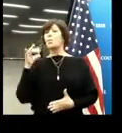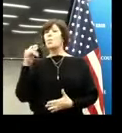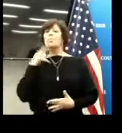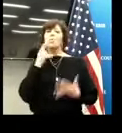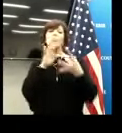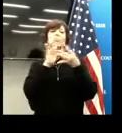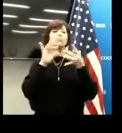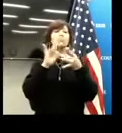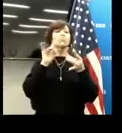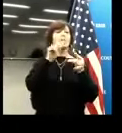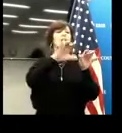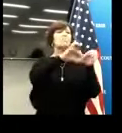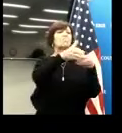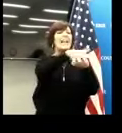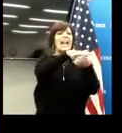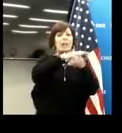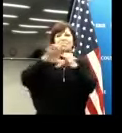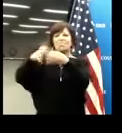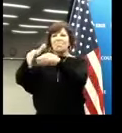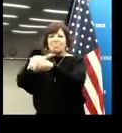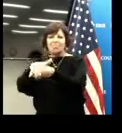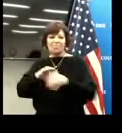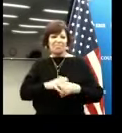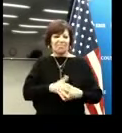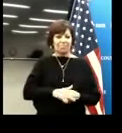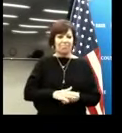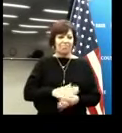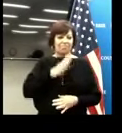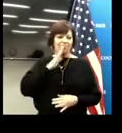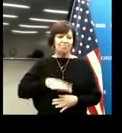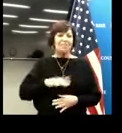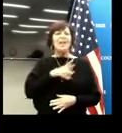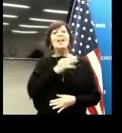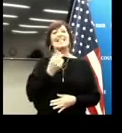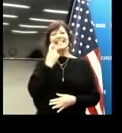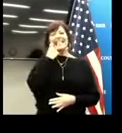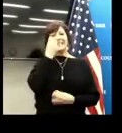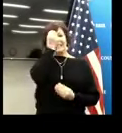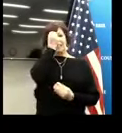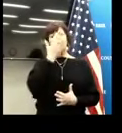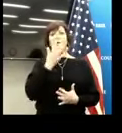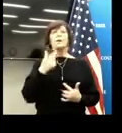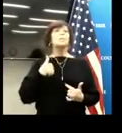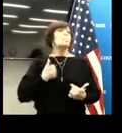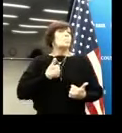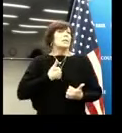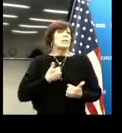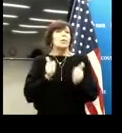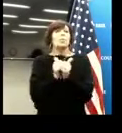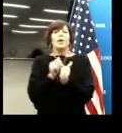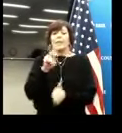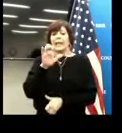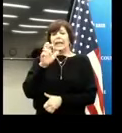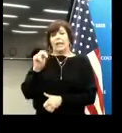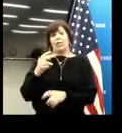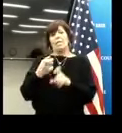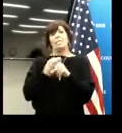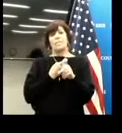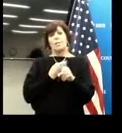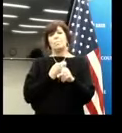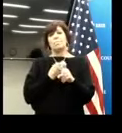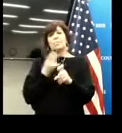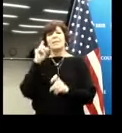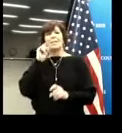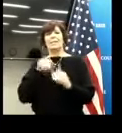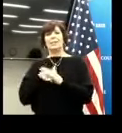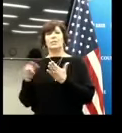to the cluster zones, as well as to give the most recent information. It'll be just myself with Karen Gambino from Deaf Access Services. Before